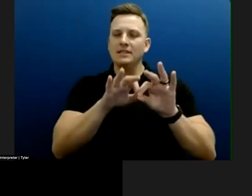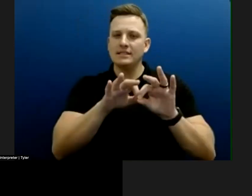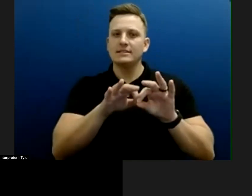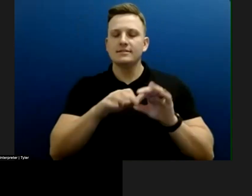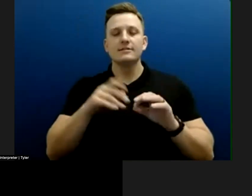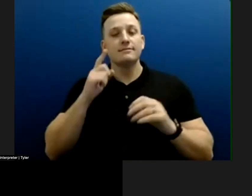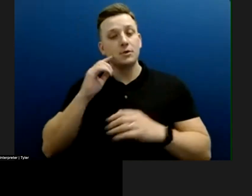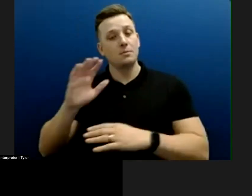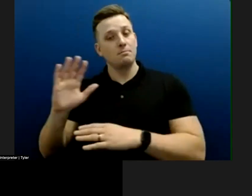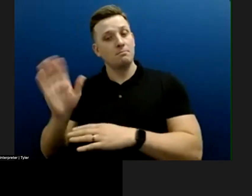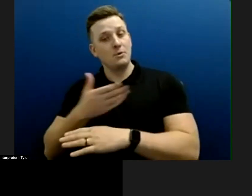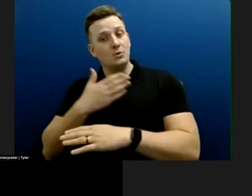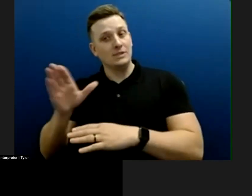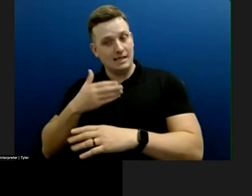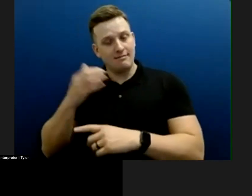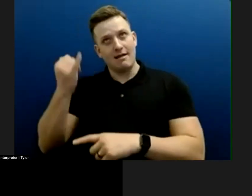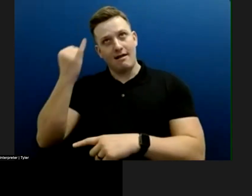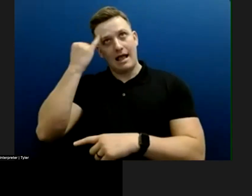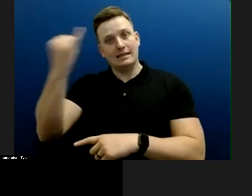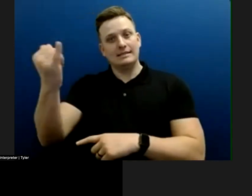musical idea, that someone